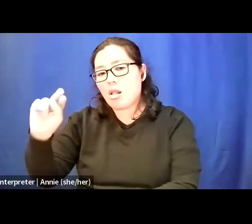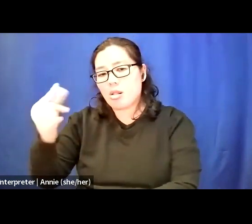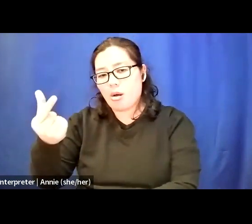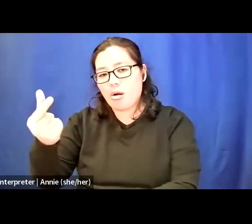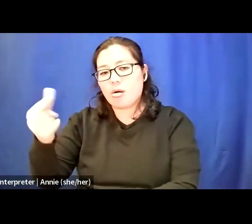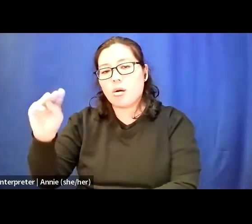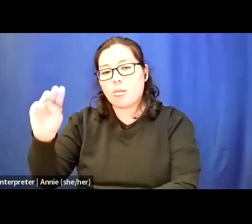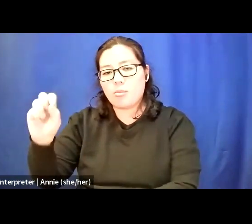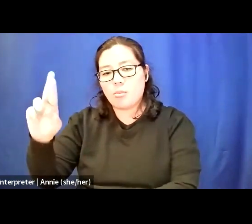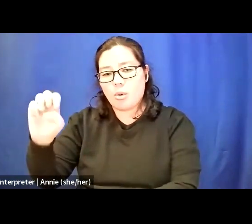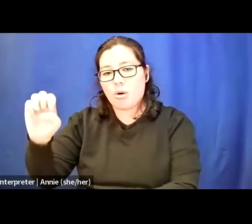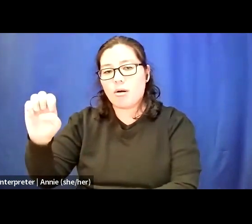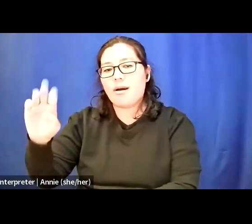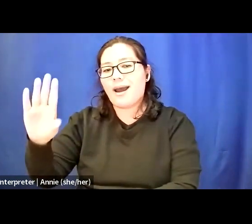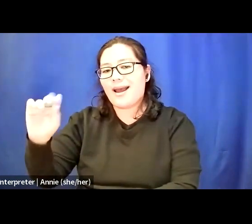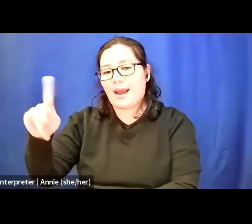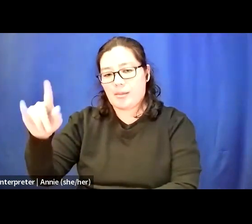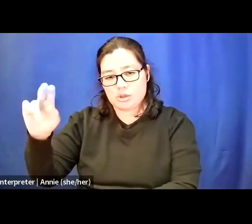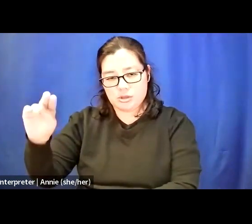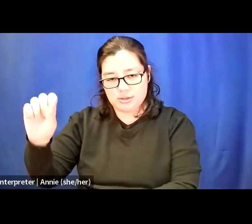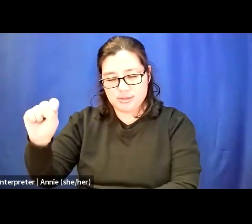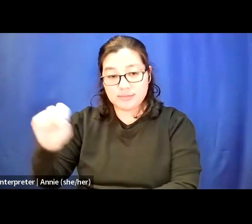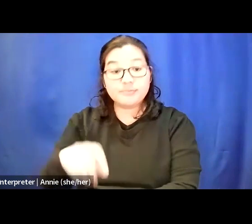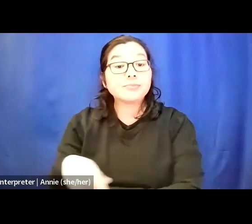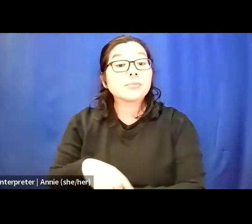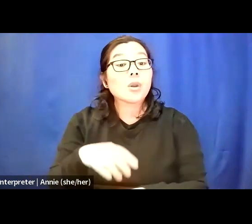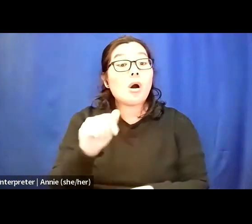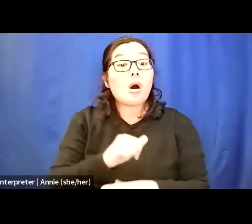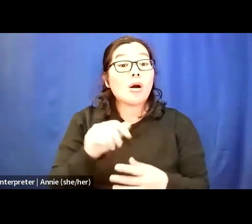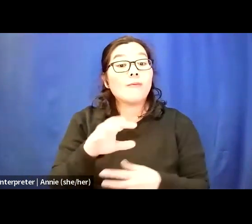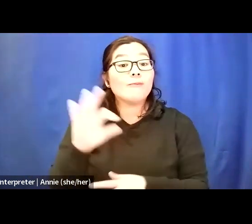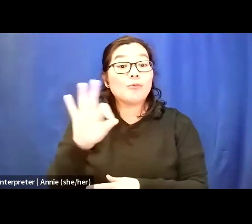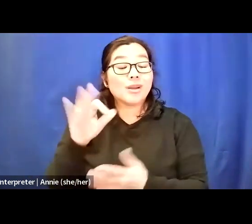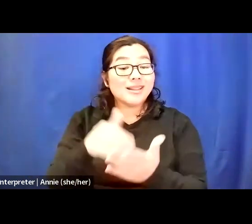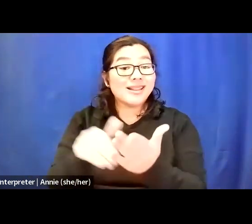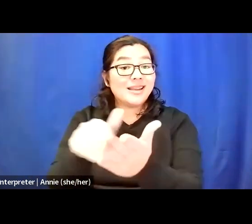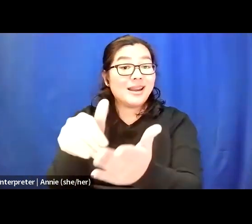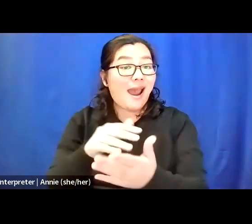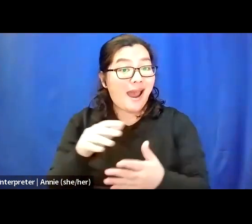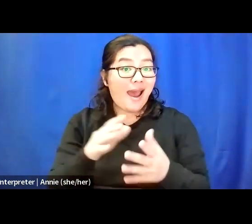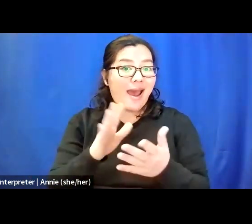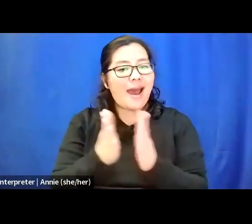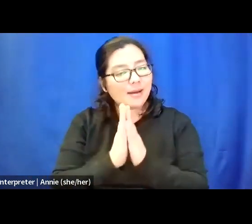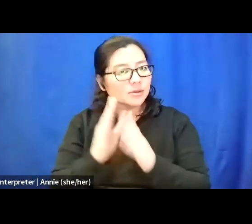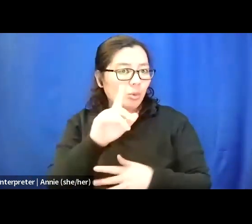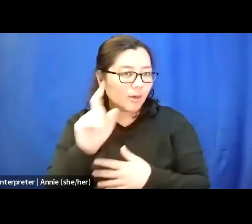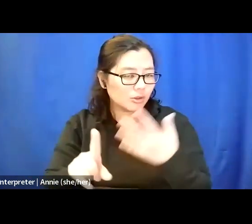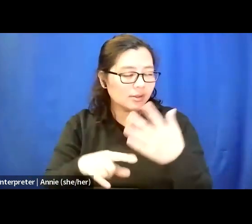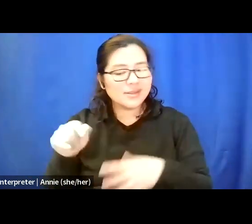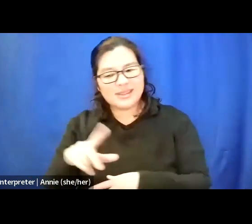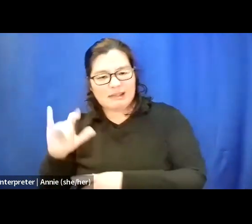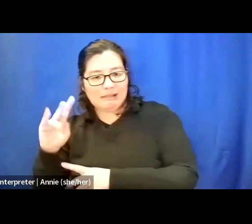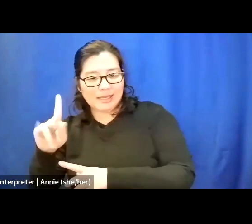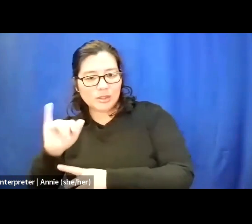tinyurl.com/Longmore captions. Our FAQ for this event today is linked in the chat. And